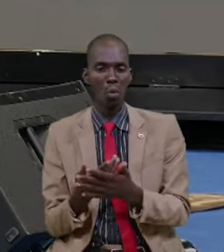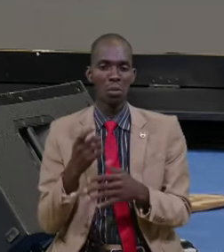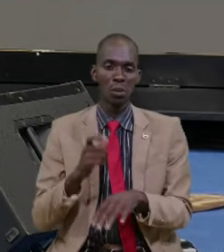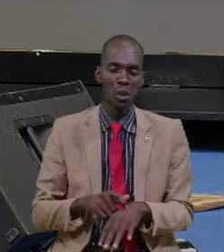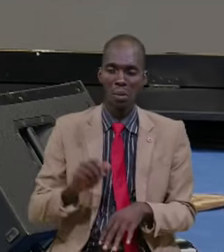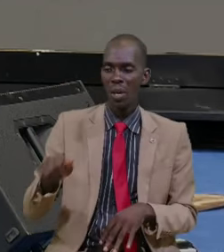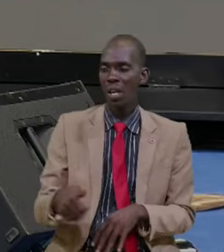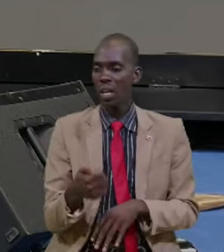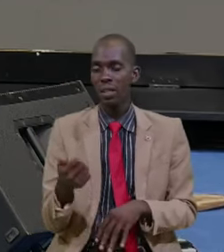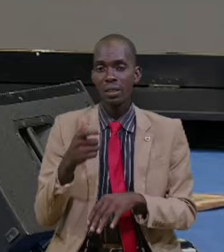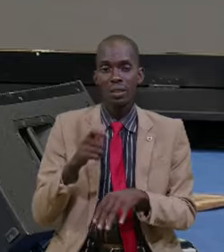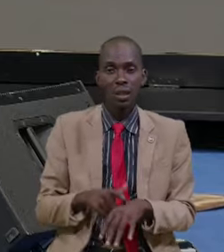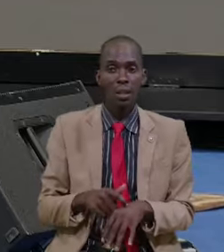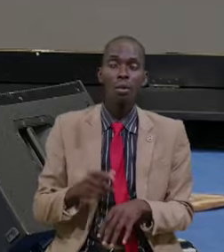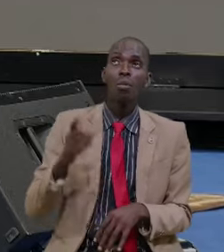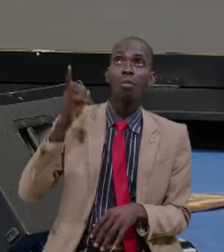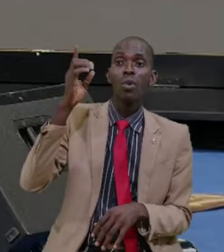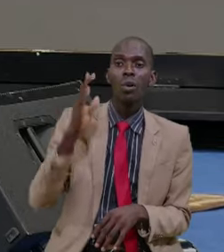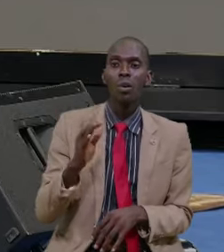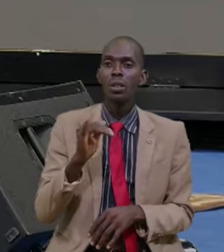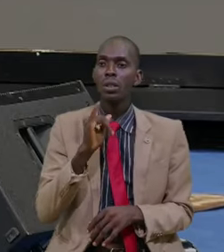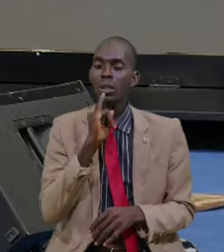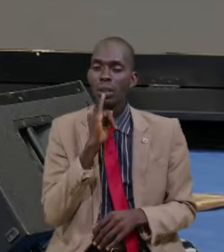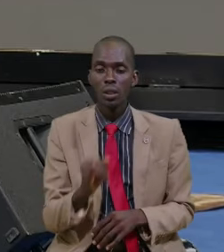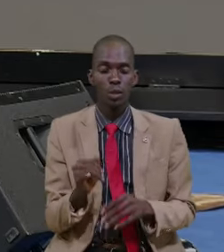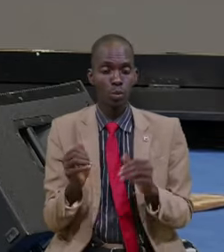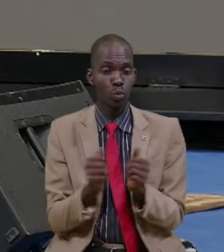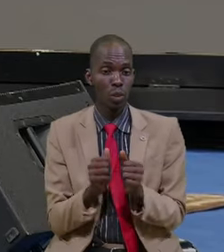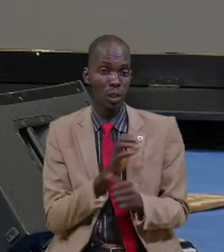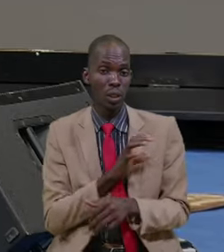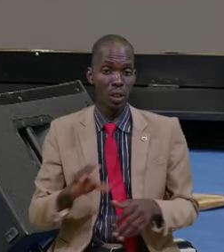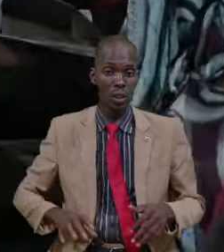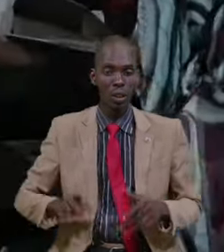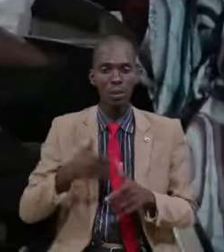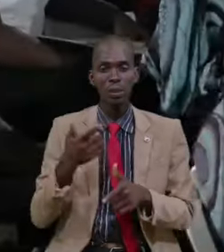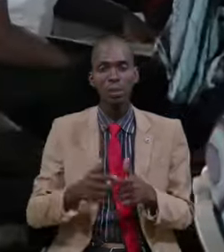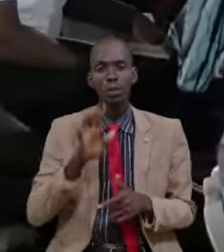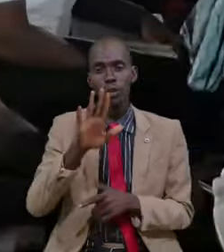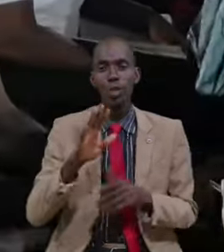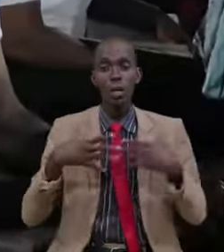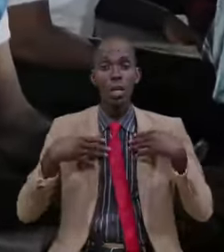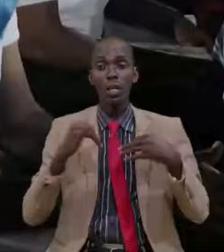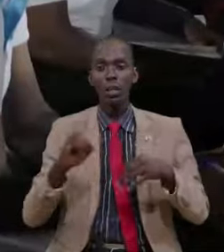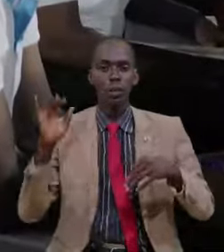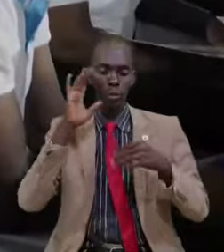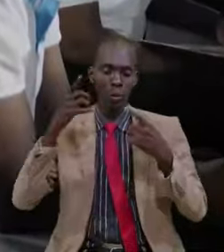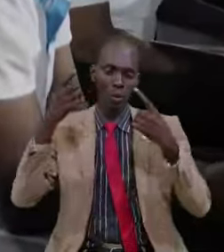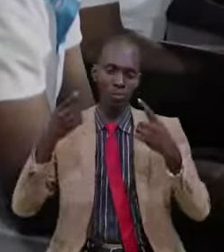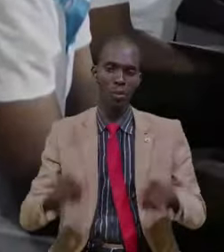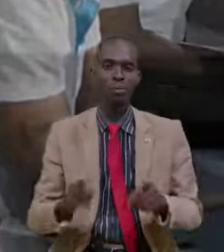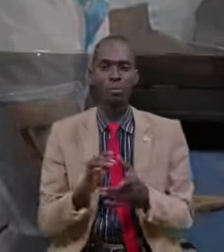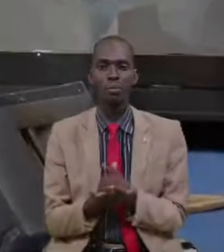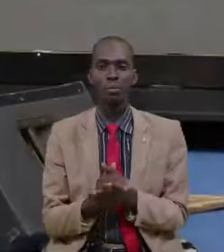time, God is with Christ, your healing must take place. How God